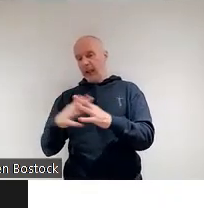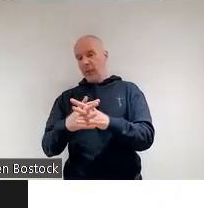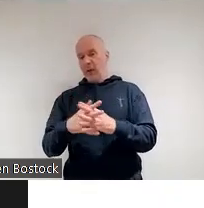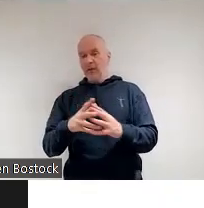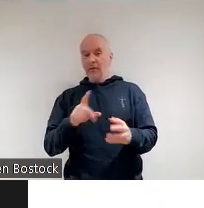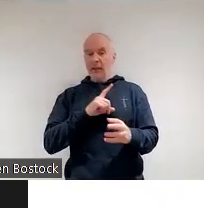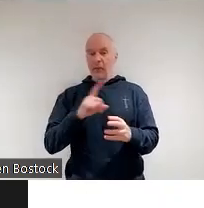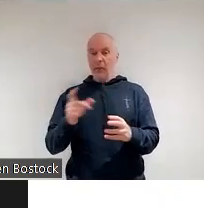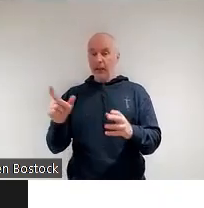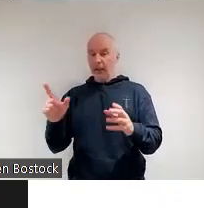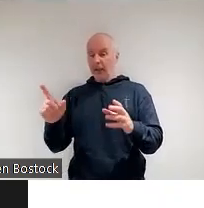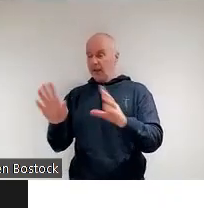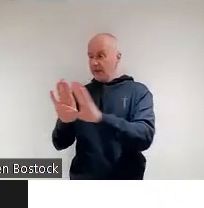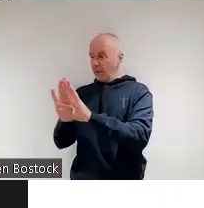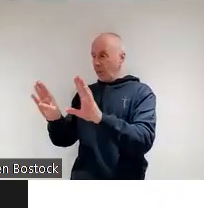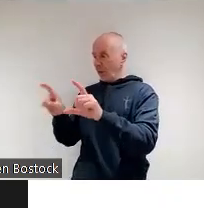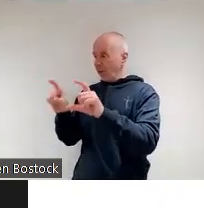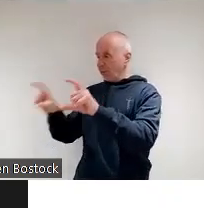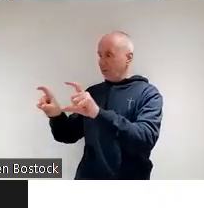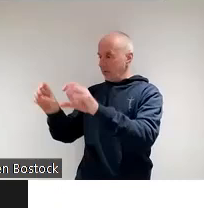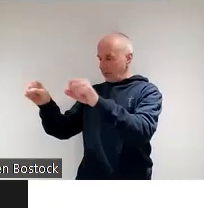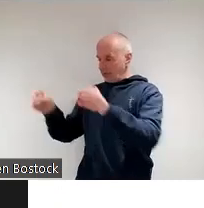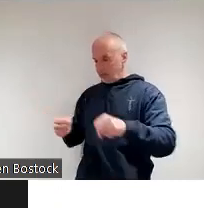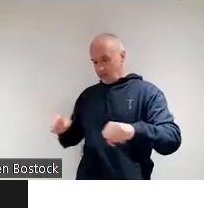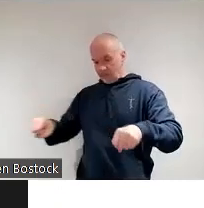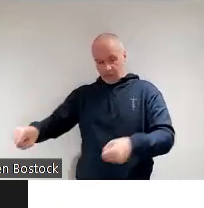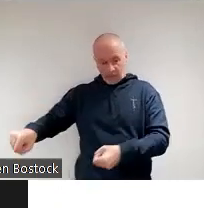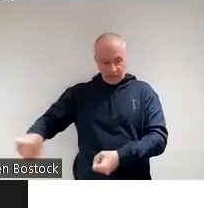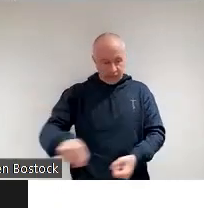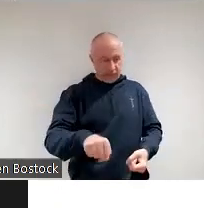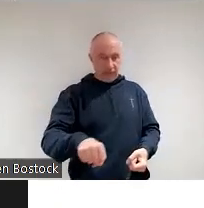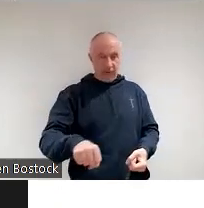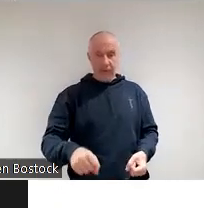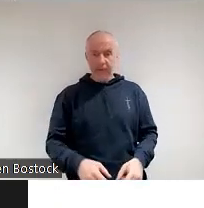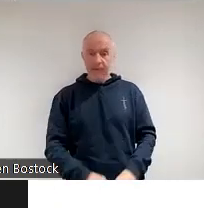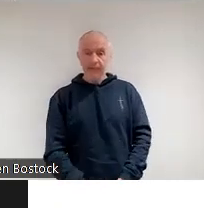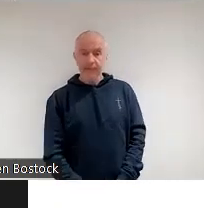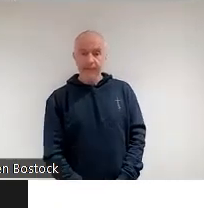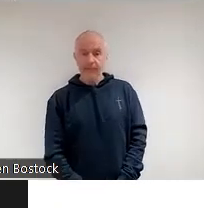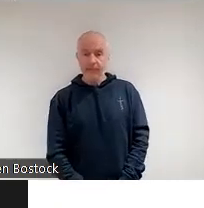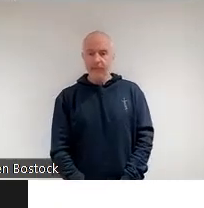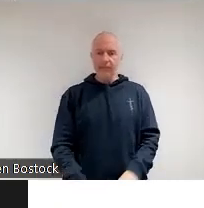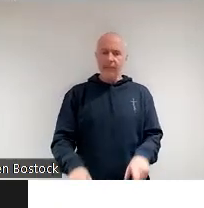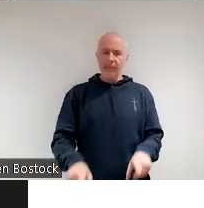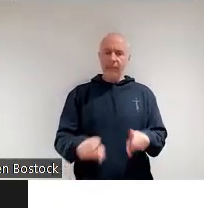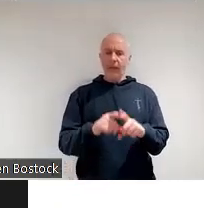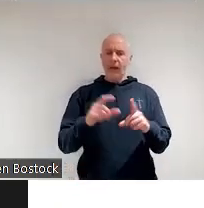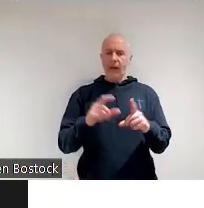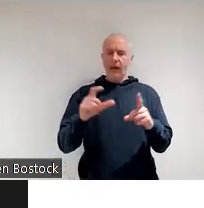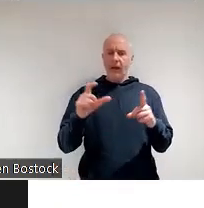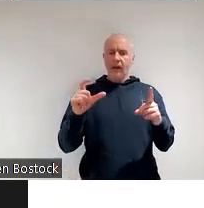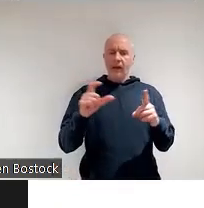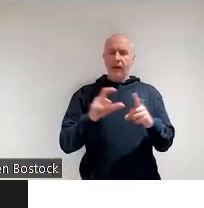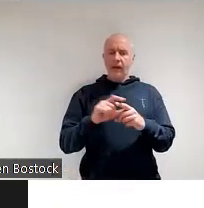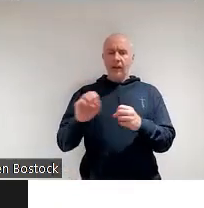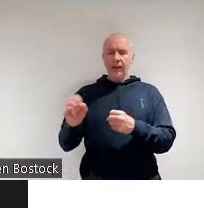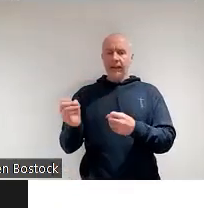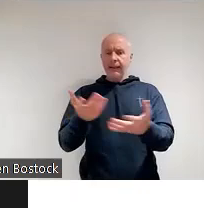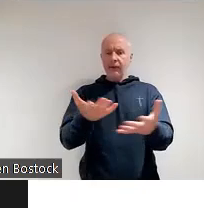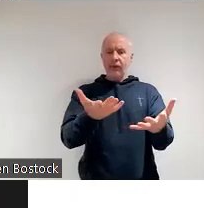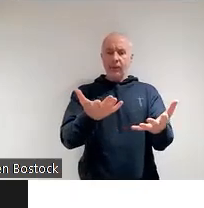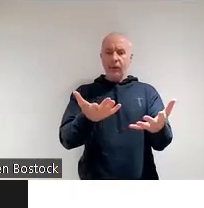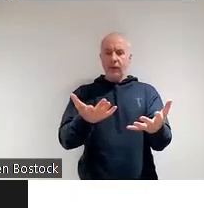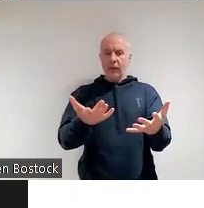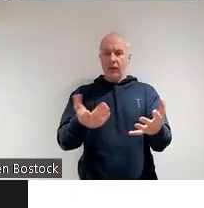be hanging on the wall. There's also something called distributed ones. The way how I call it distributed is like the ChargePoint's Express Plus